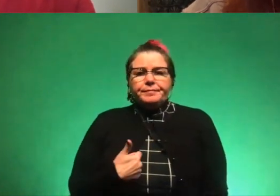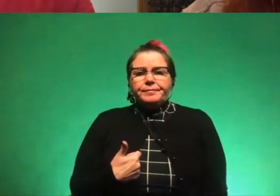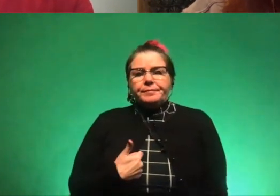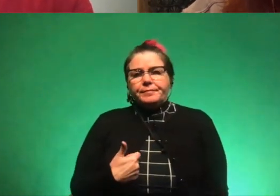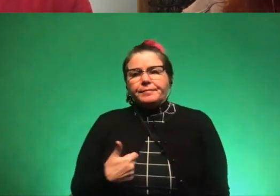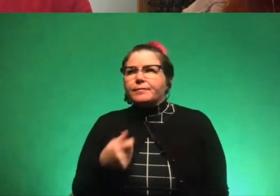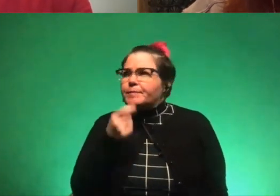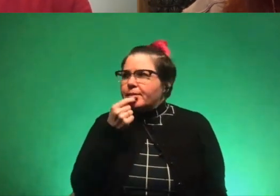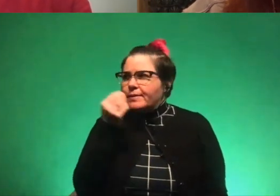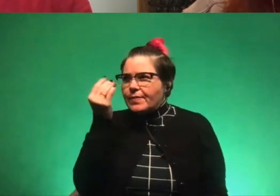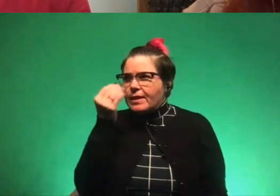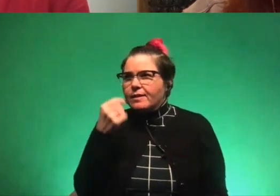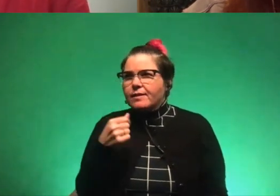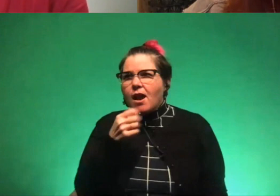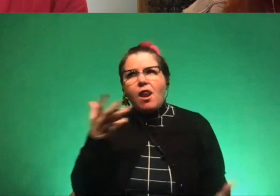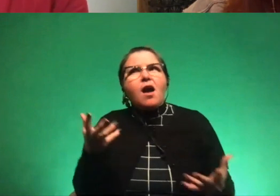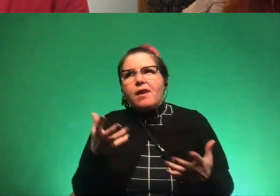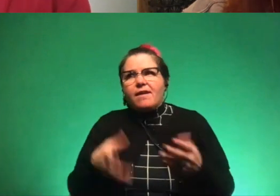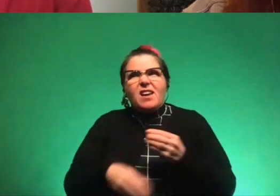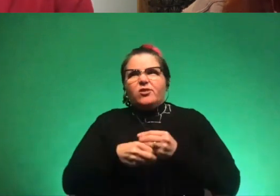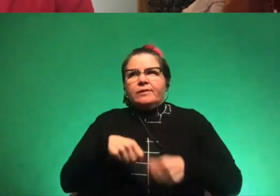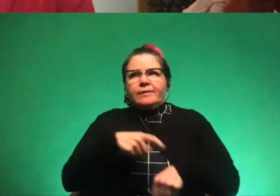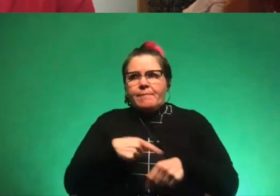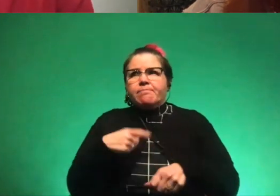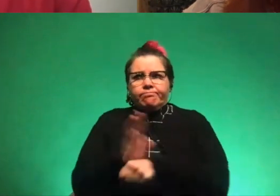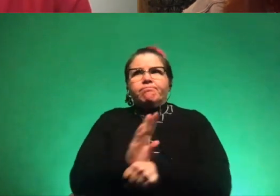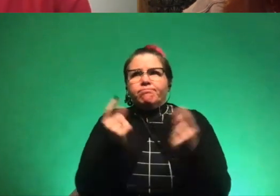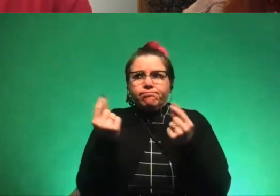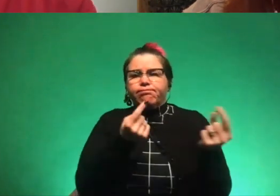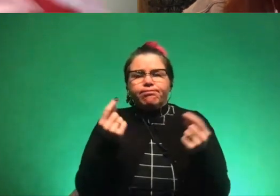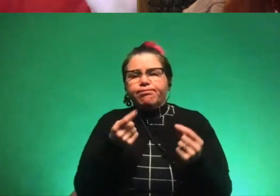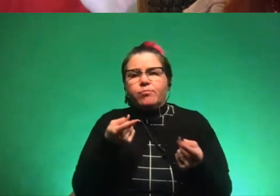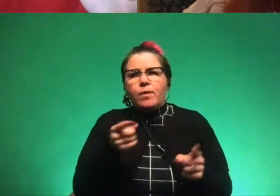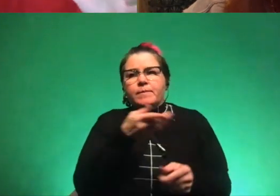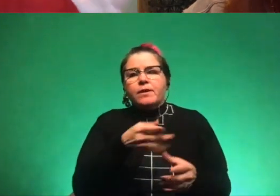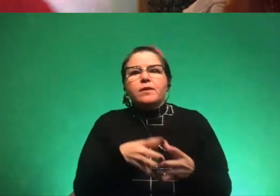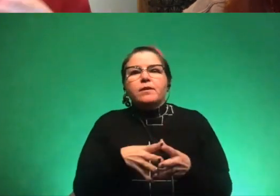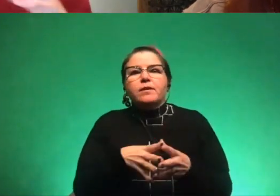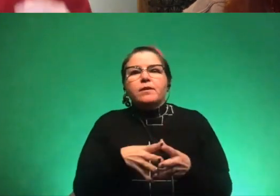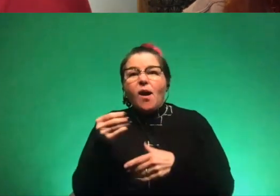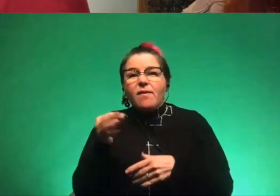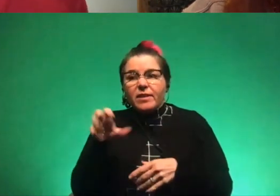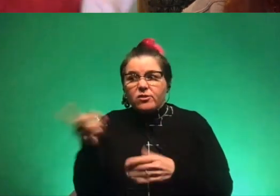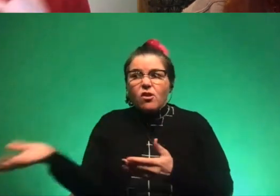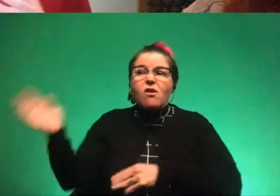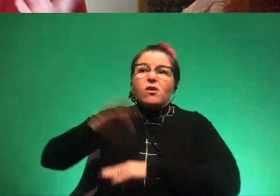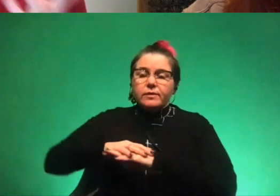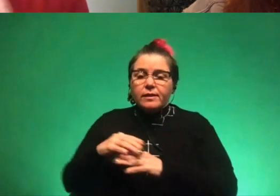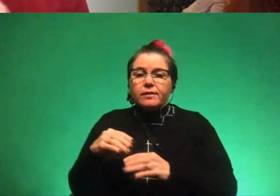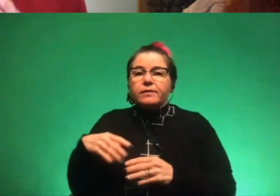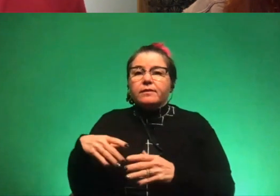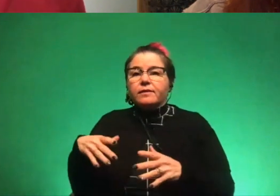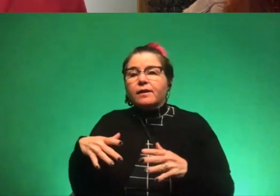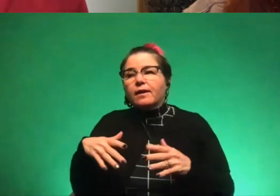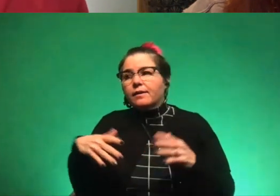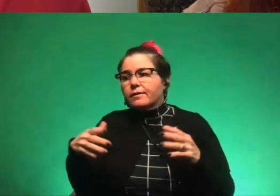I'm trying to think now, I didn't have a lot of spare time. I was pretty busy when I was down there. Be out in the field all day and then obviously away from the internet,